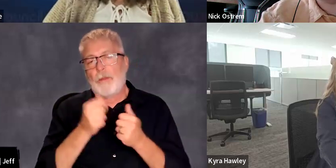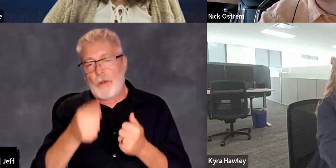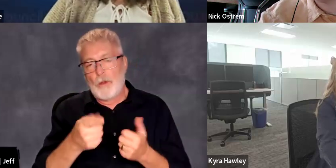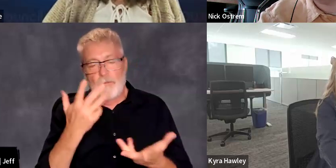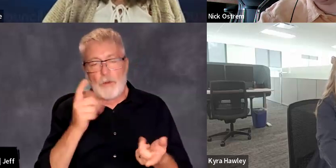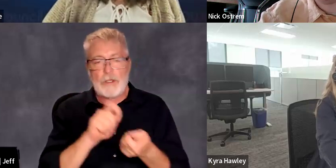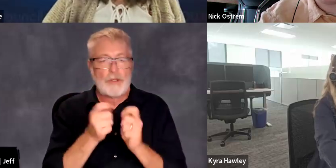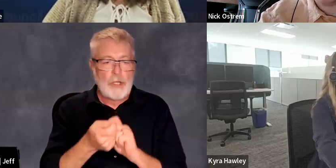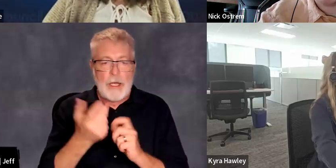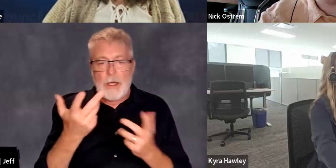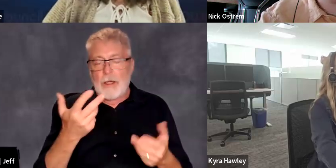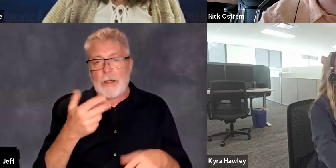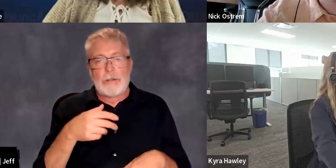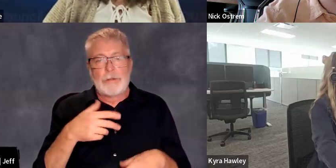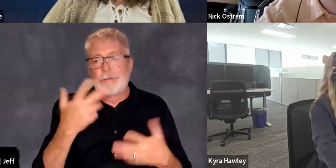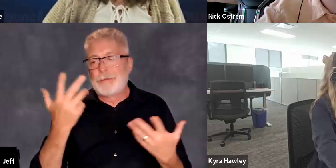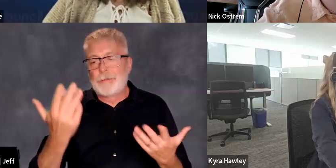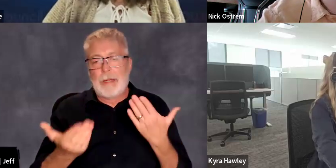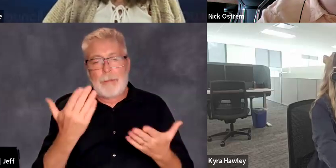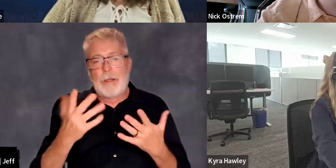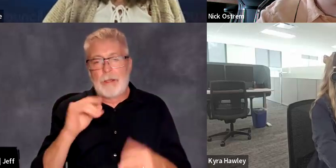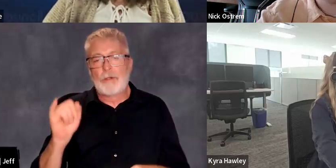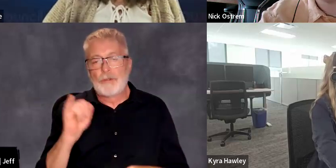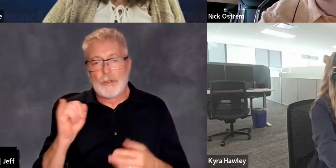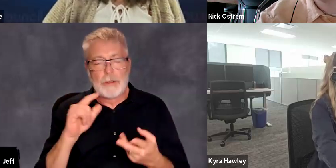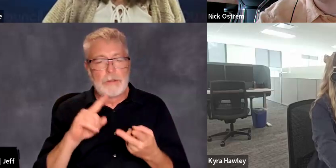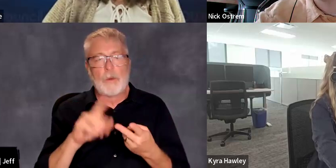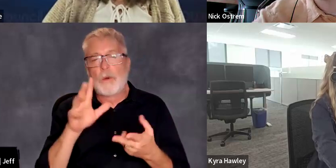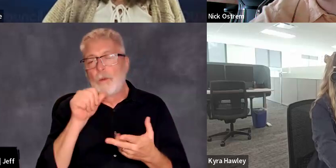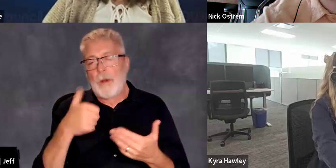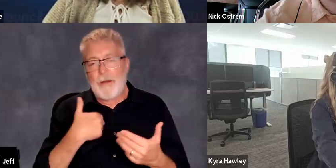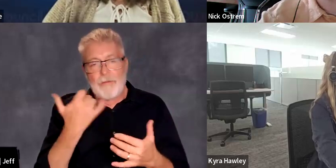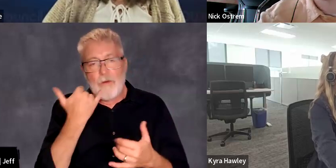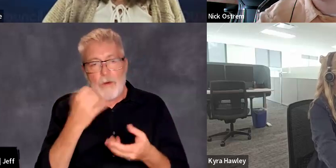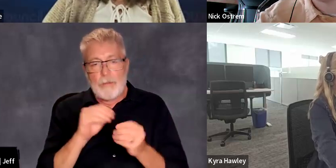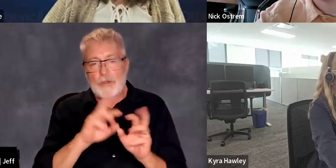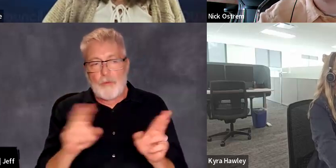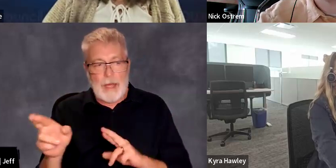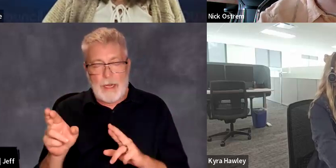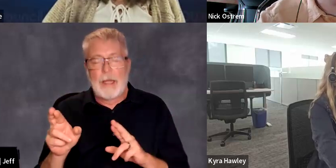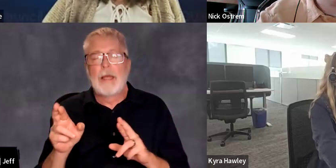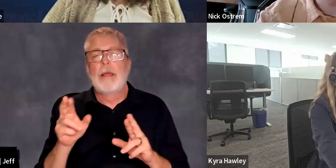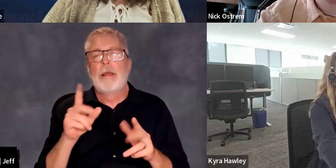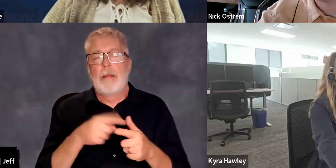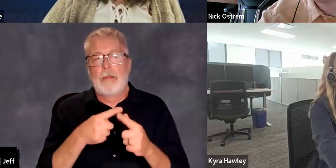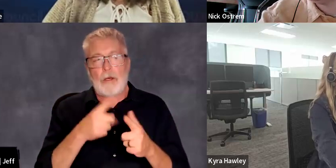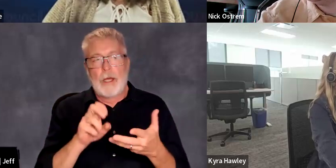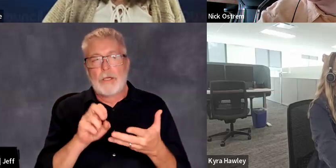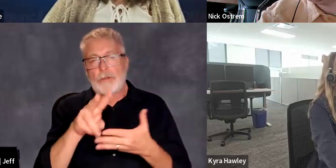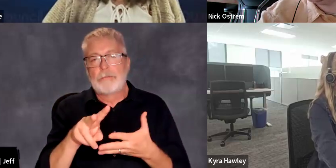your partner's healthcare provider information because you don't have the phone numbers on hand, you can just jump right to that the next time you come